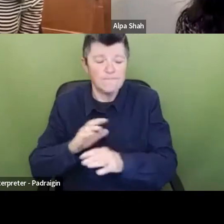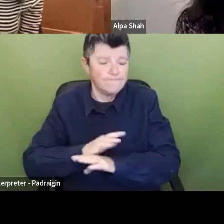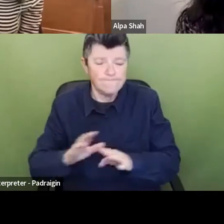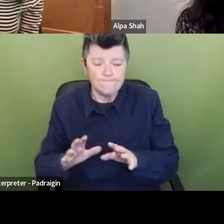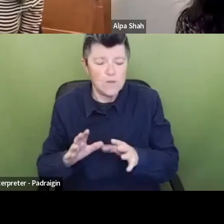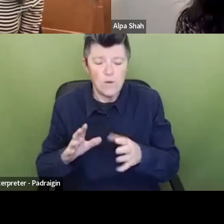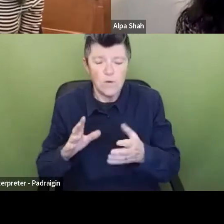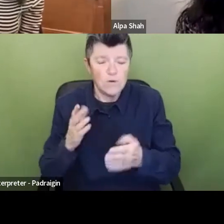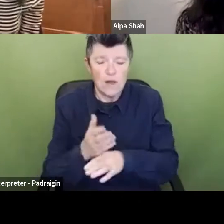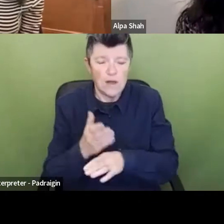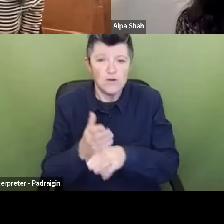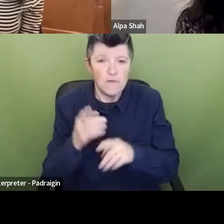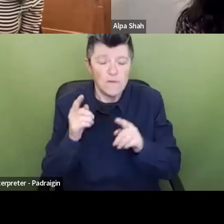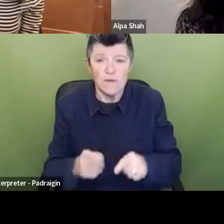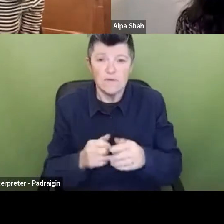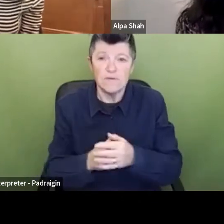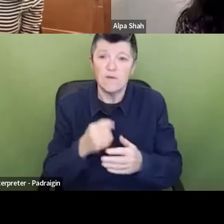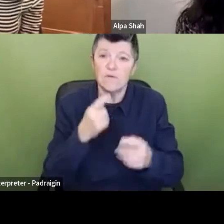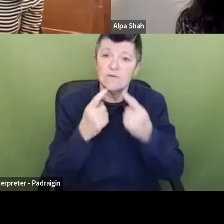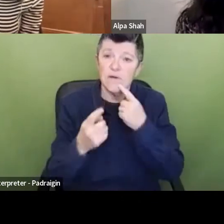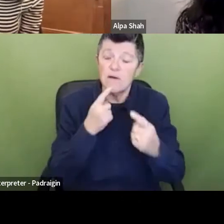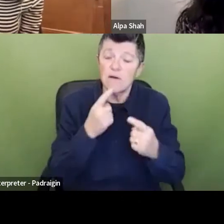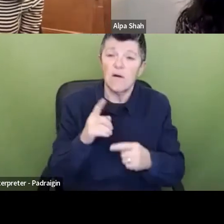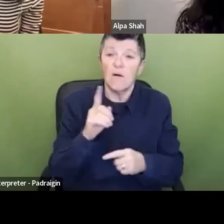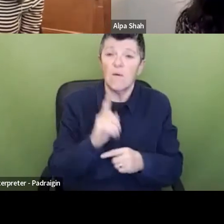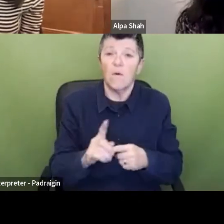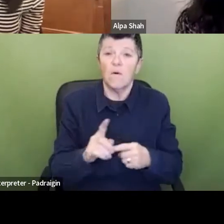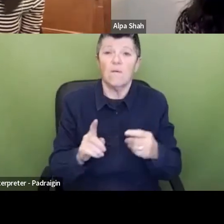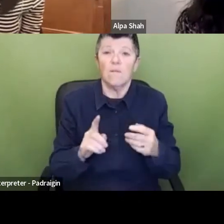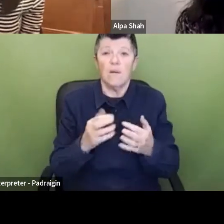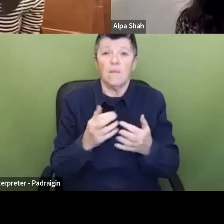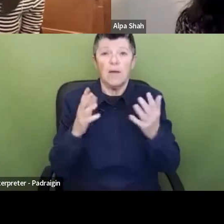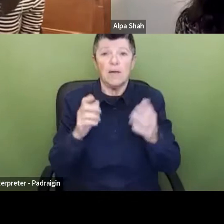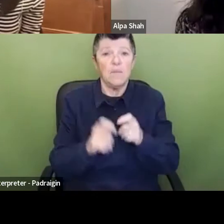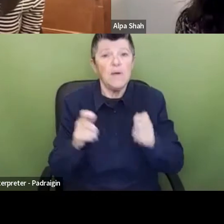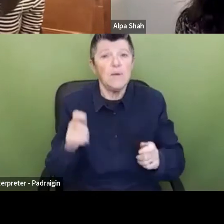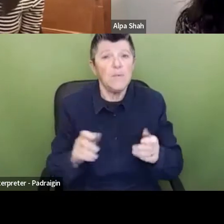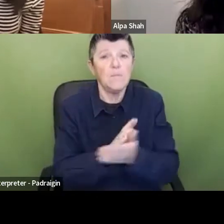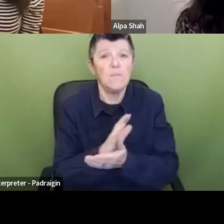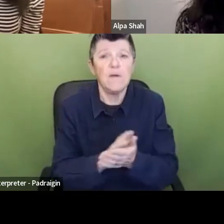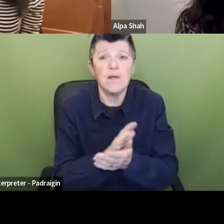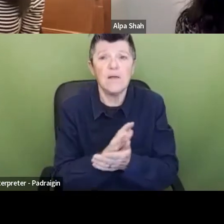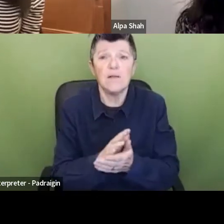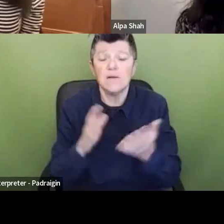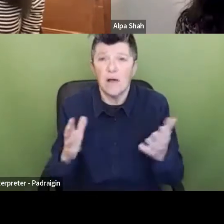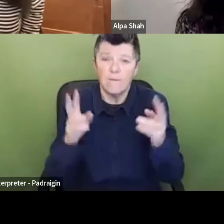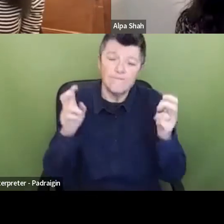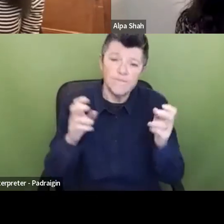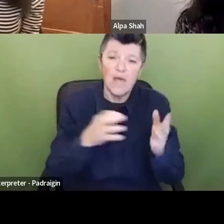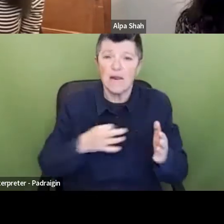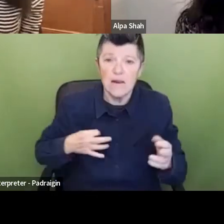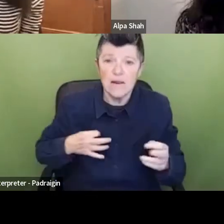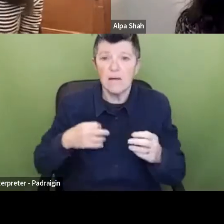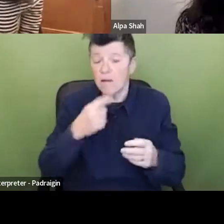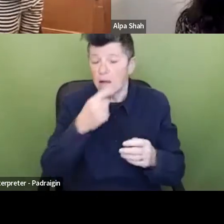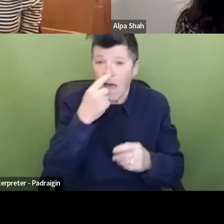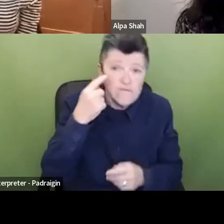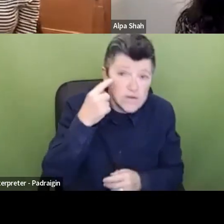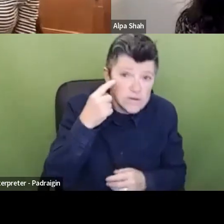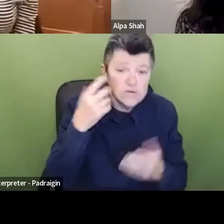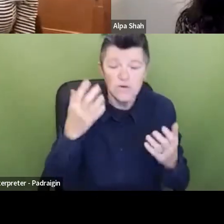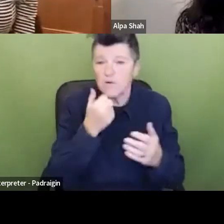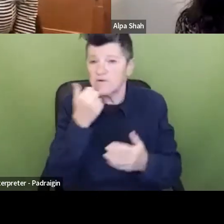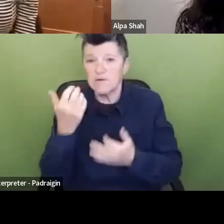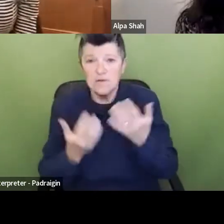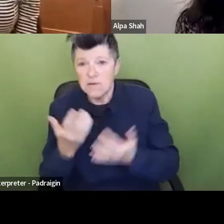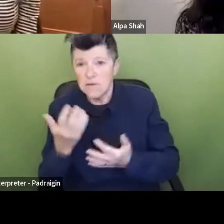data in the sense of what many people mean when they talk about it as clinical evidence or statistics don't convince people